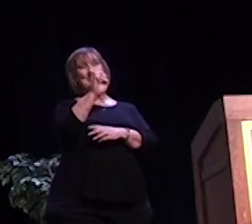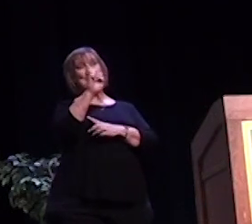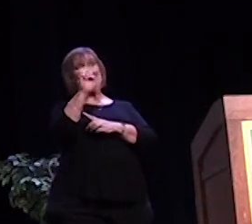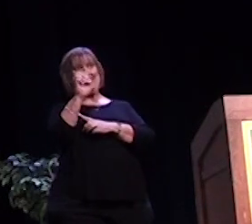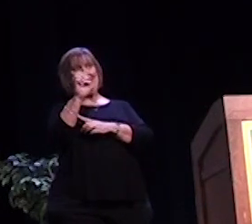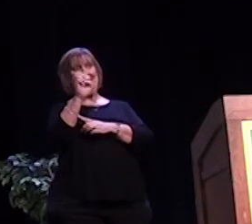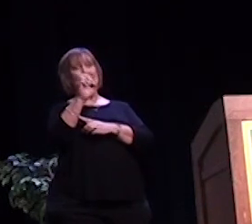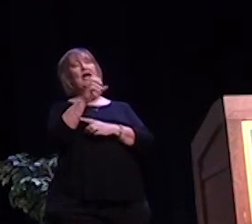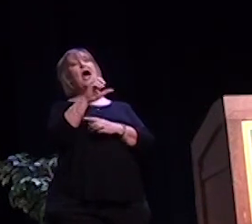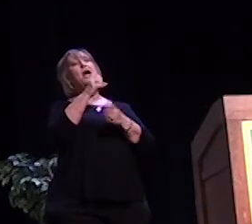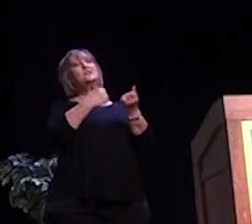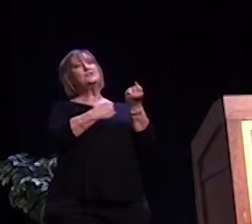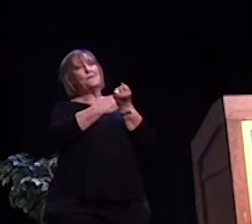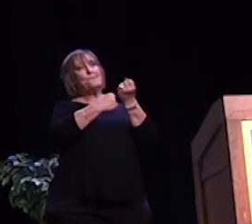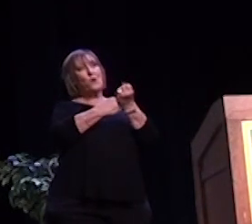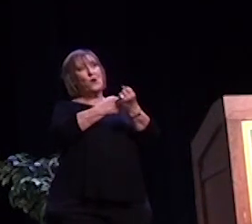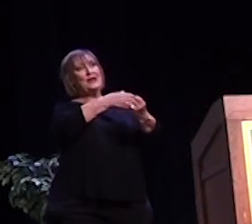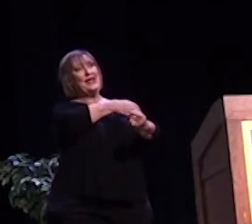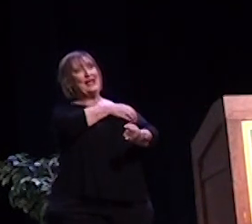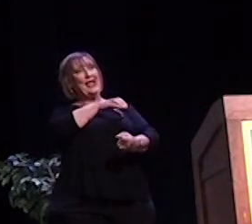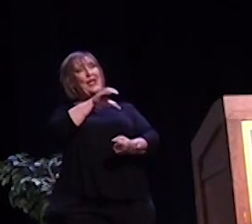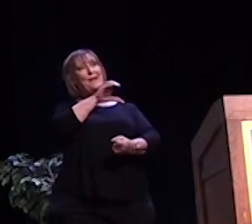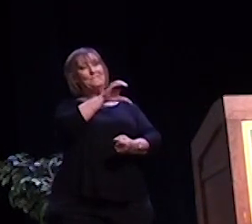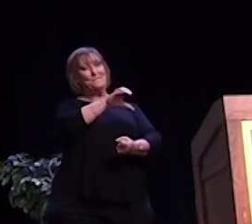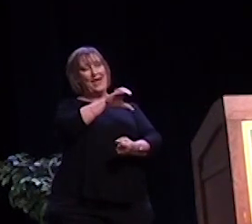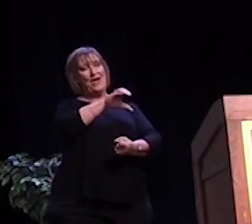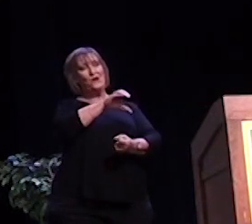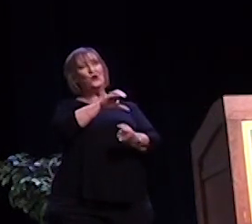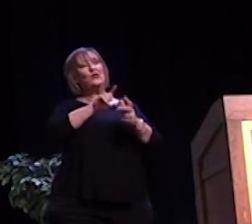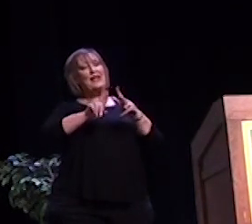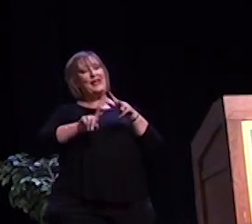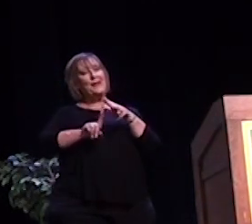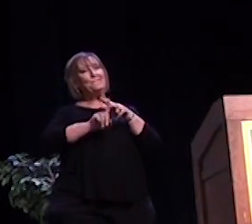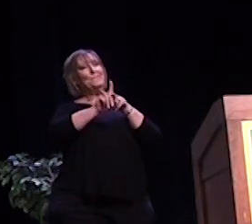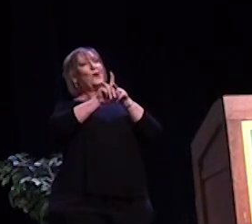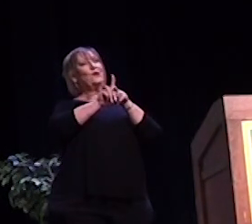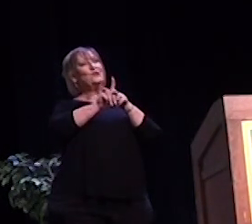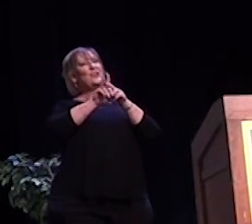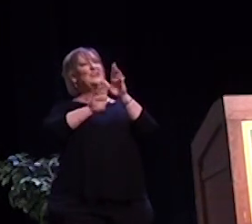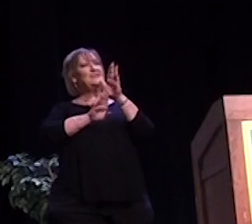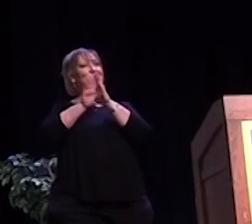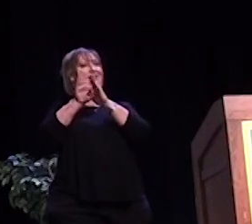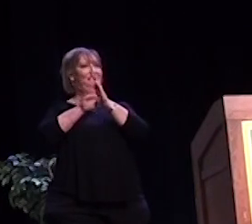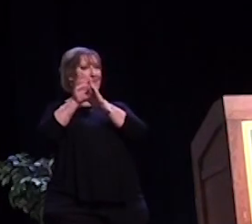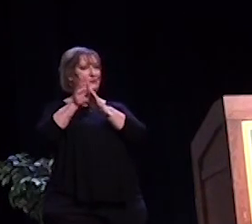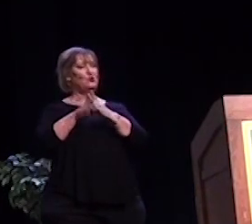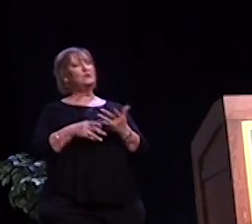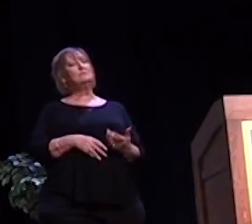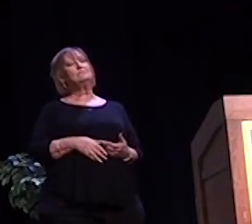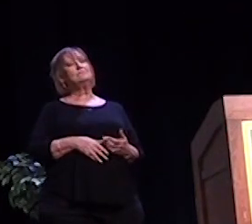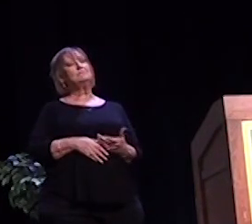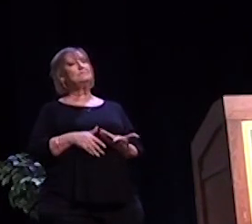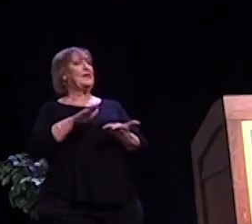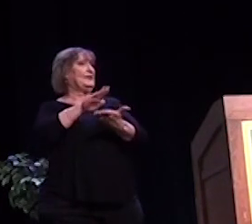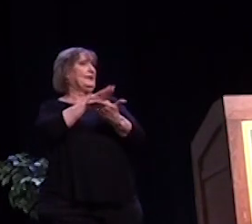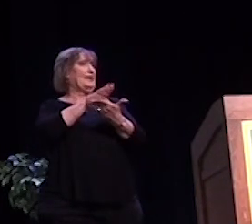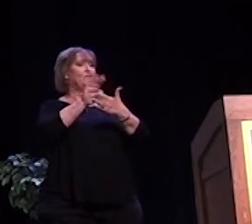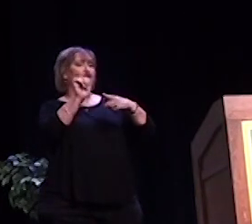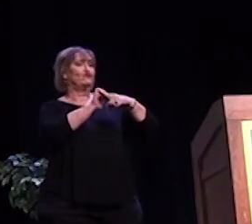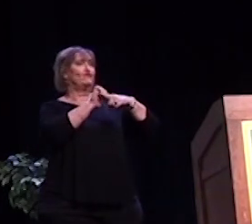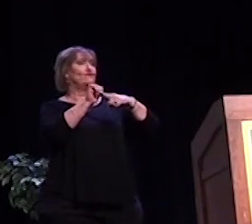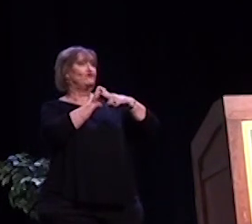for Supporting Empowered Emerging Developers. And so we were able to put on this